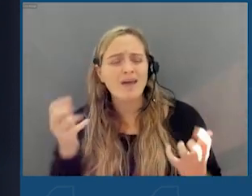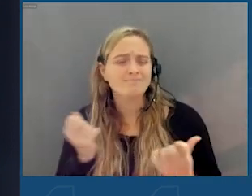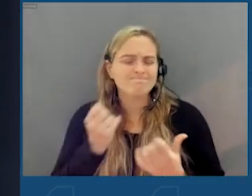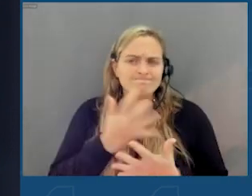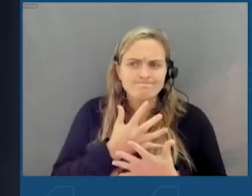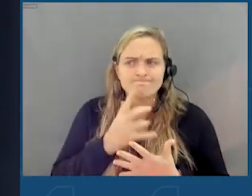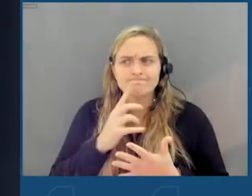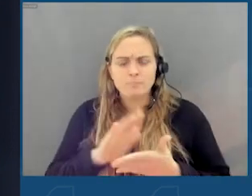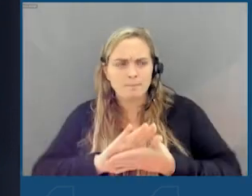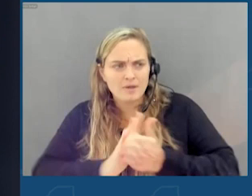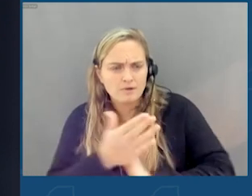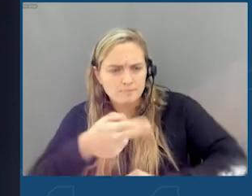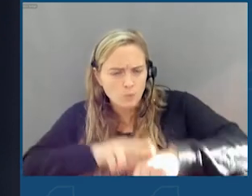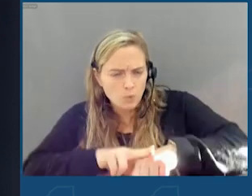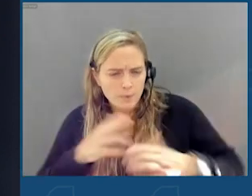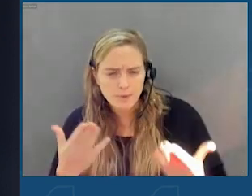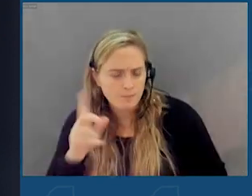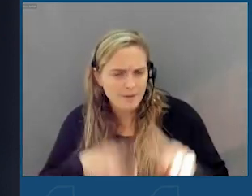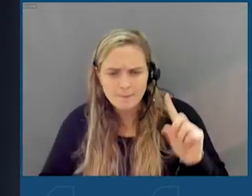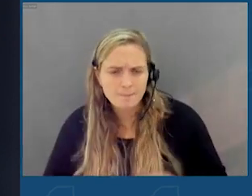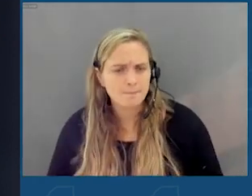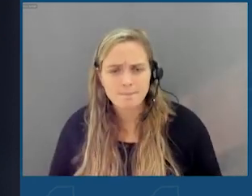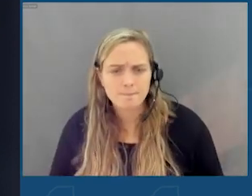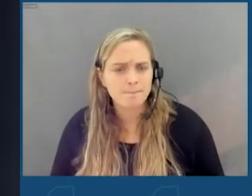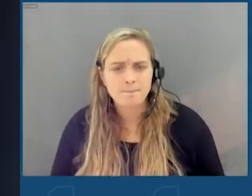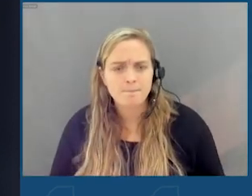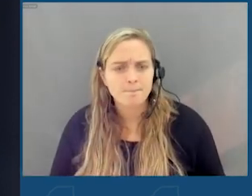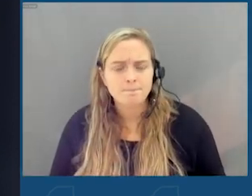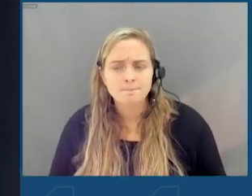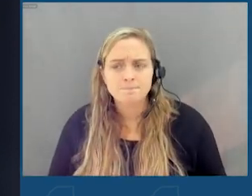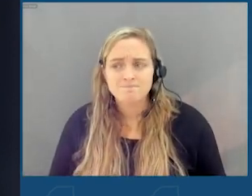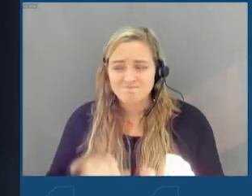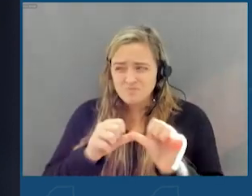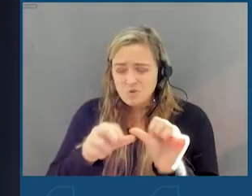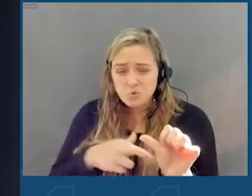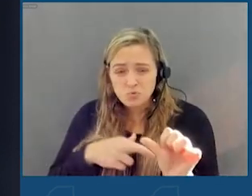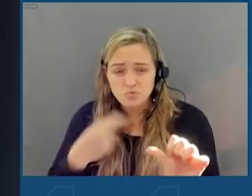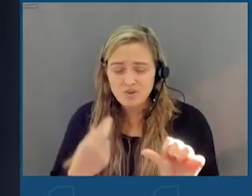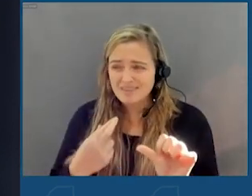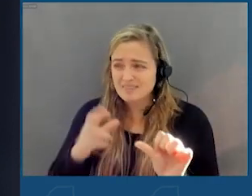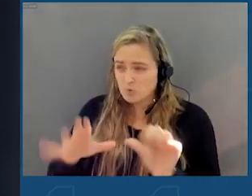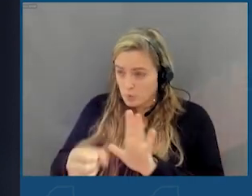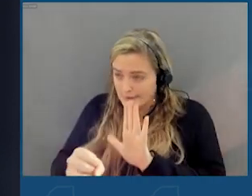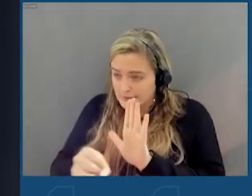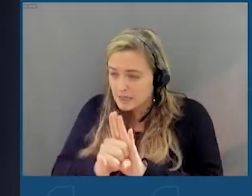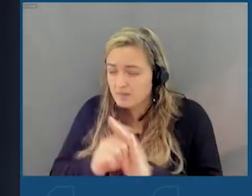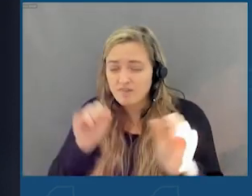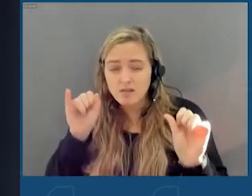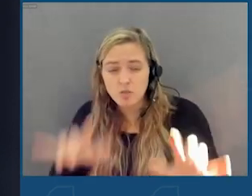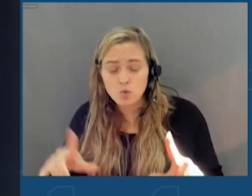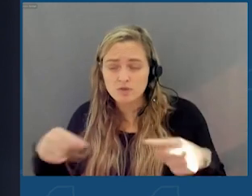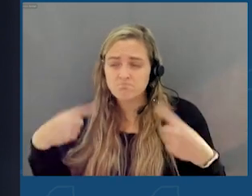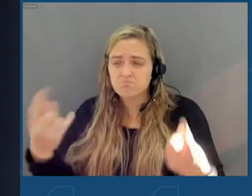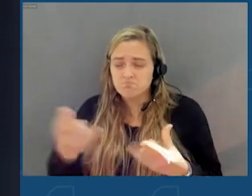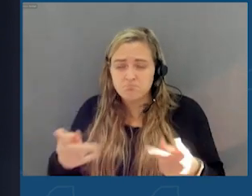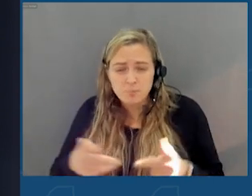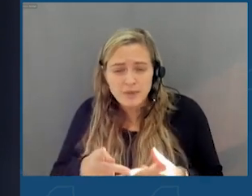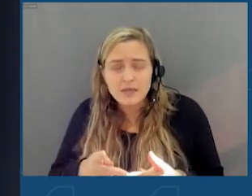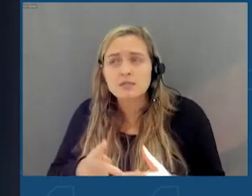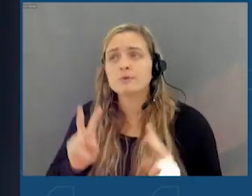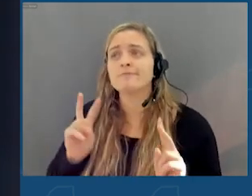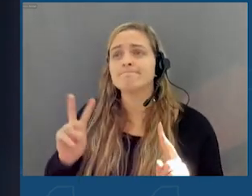become normalized. We cannot risk losing our identity as a place that has been long admired, a place known